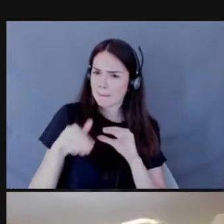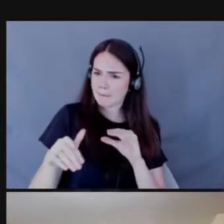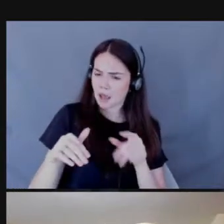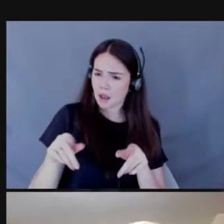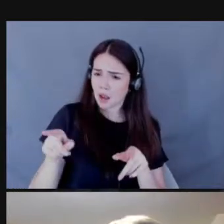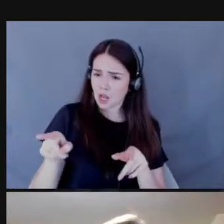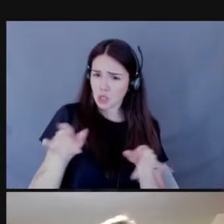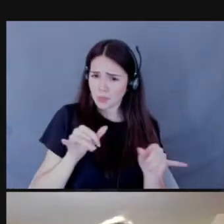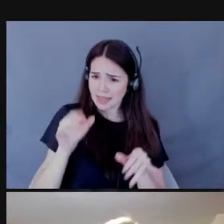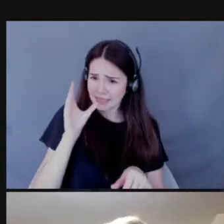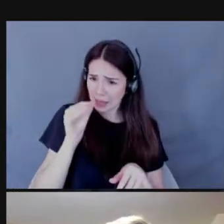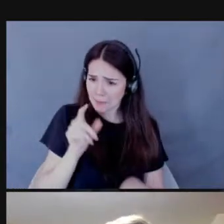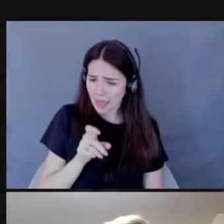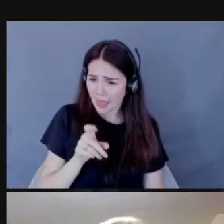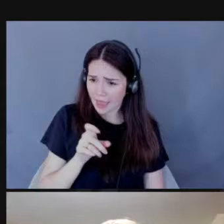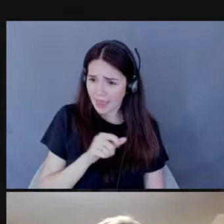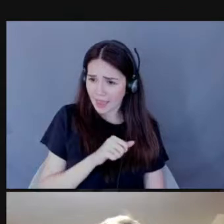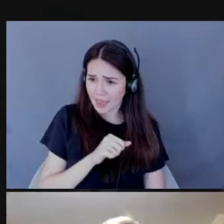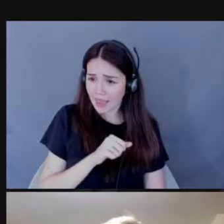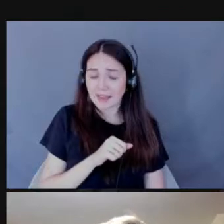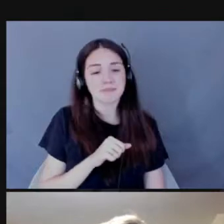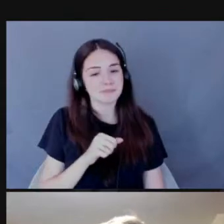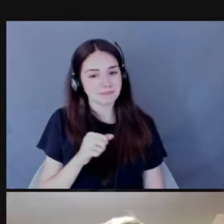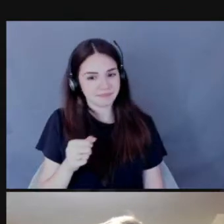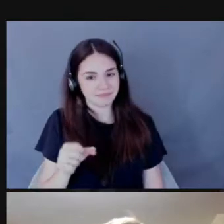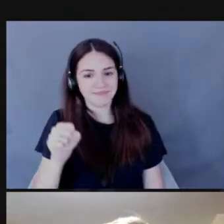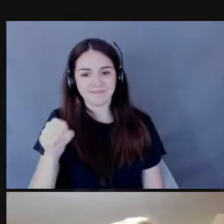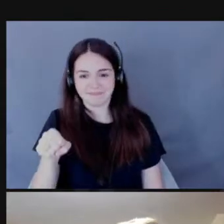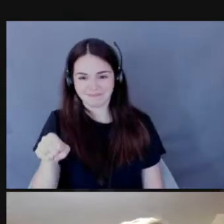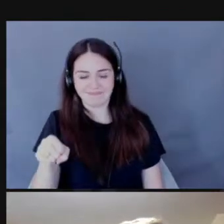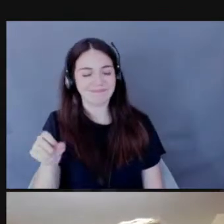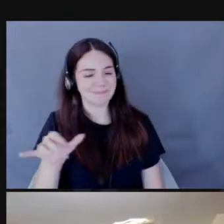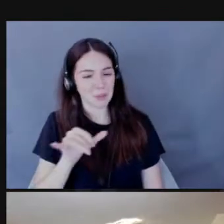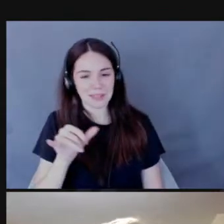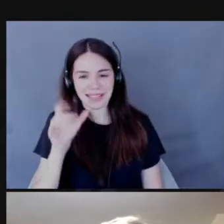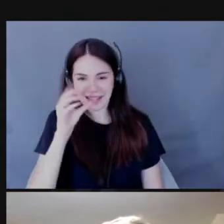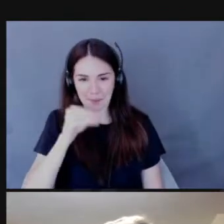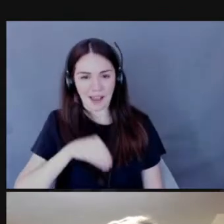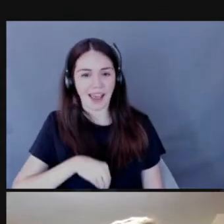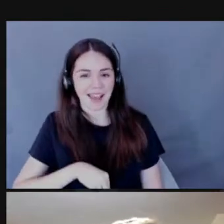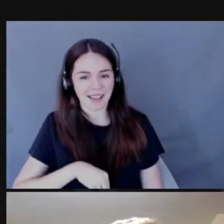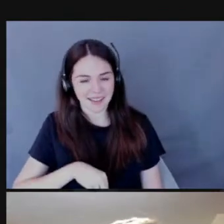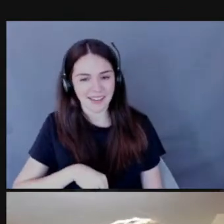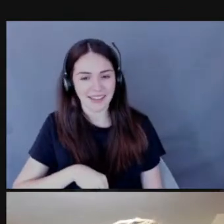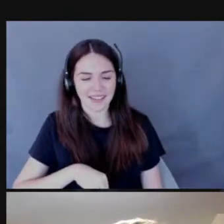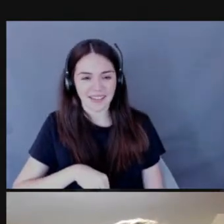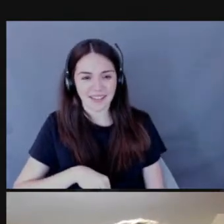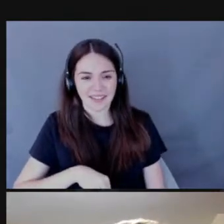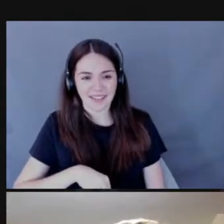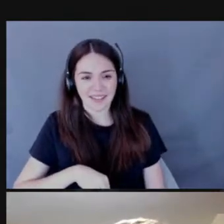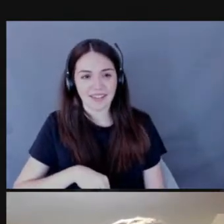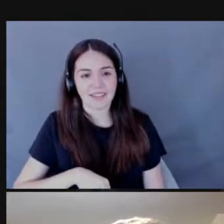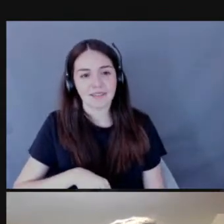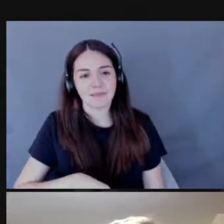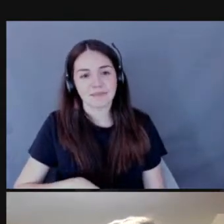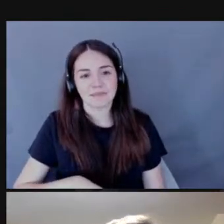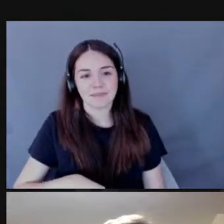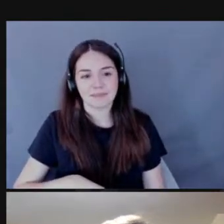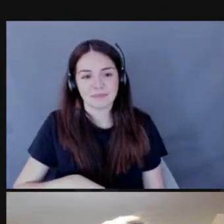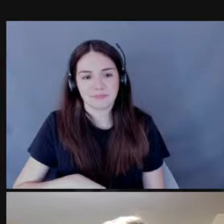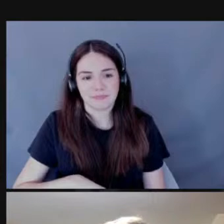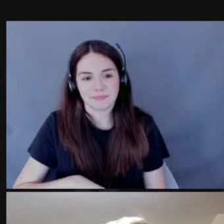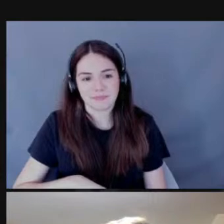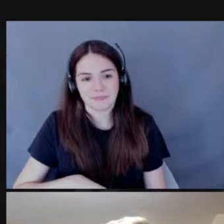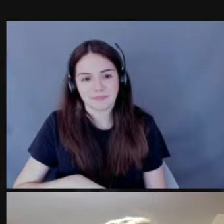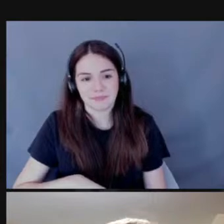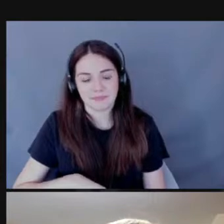same guy? And sure enough, he was the same guy. And there's been a sort of providential dimension